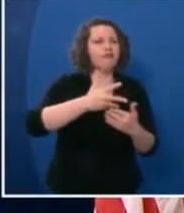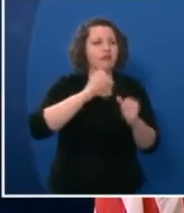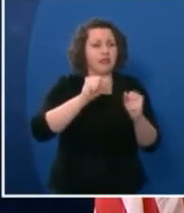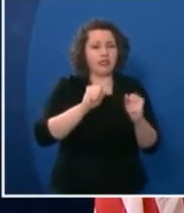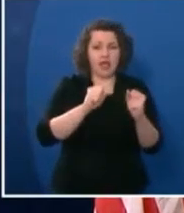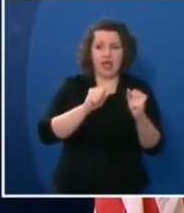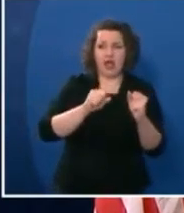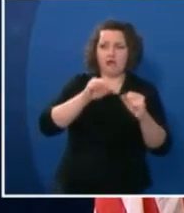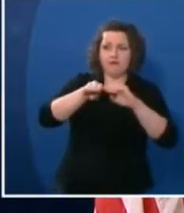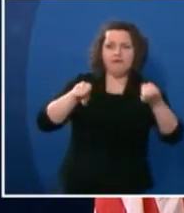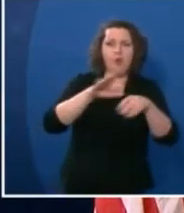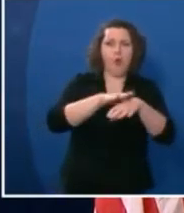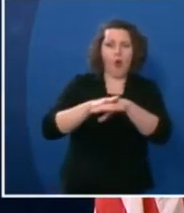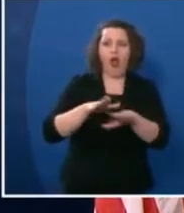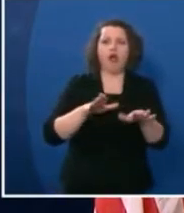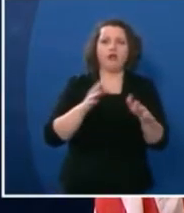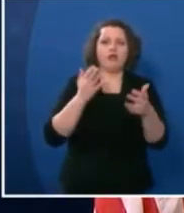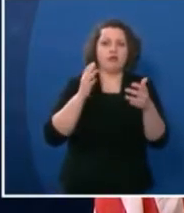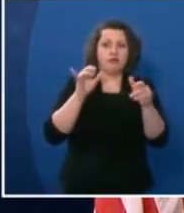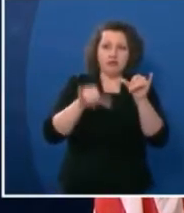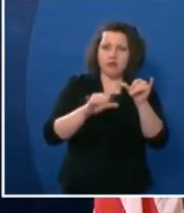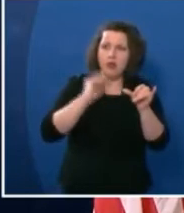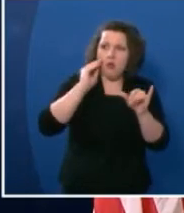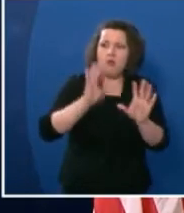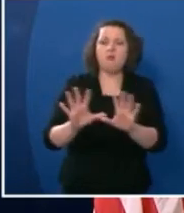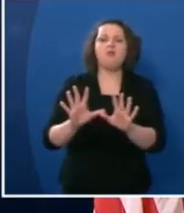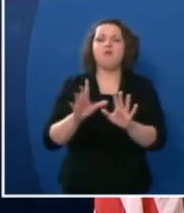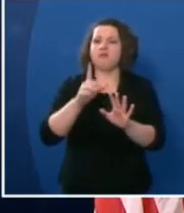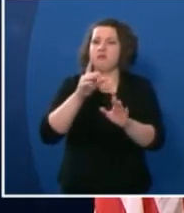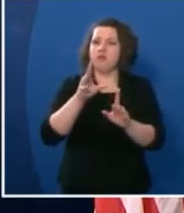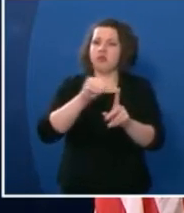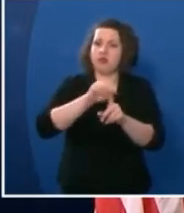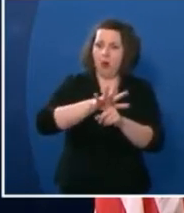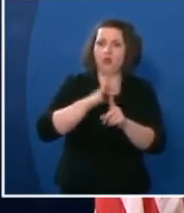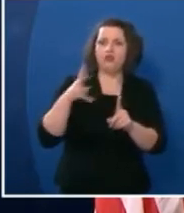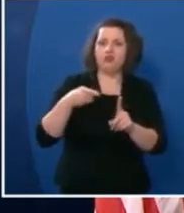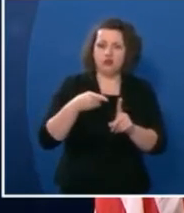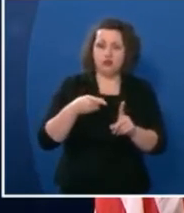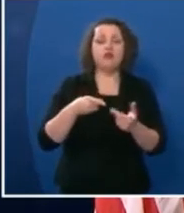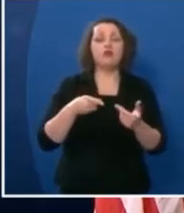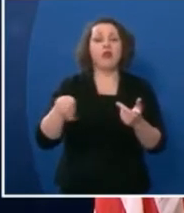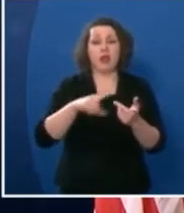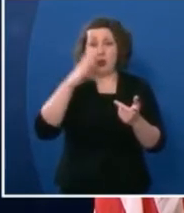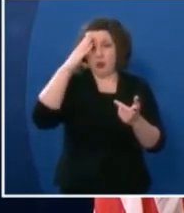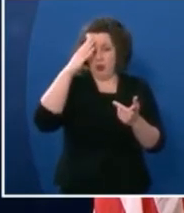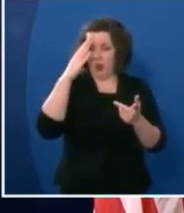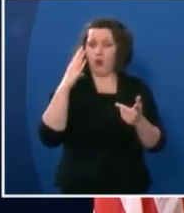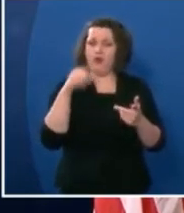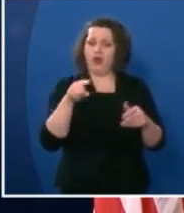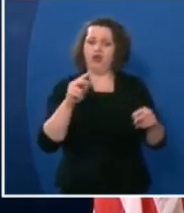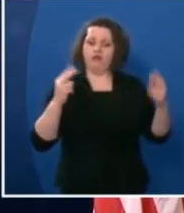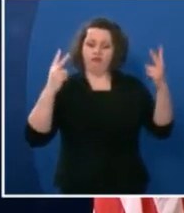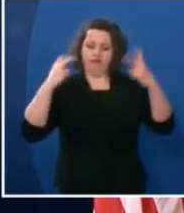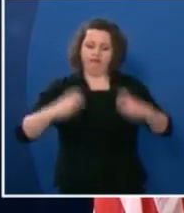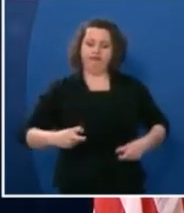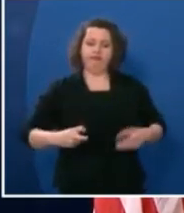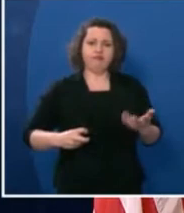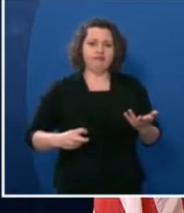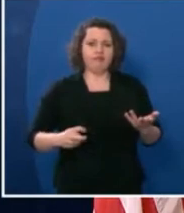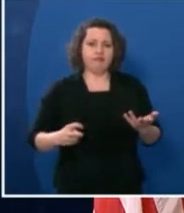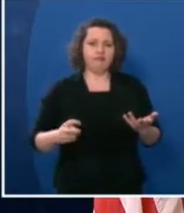of it, make them aware that they've potentially been exposed to somebody that tested positive, so they're aware and that they're monitoring, that they're, if